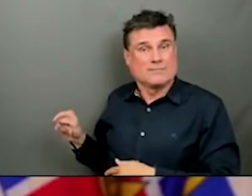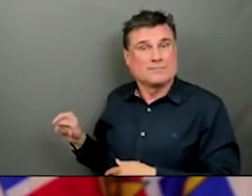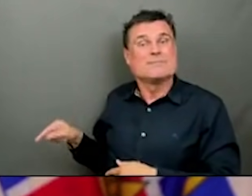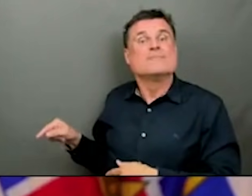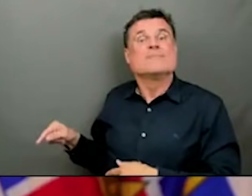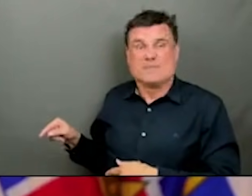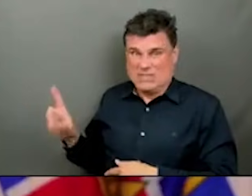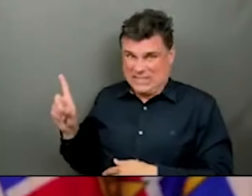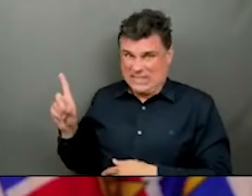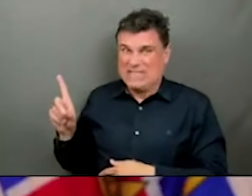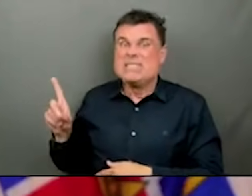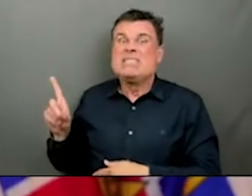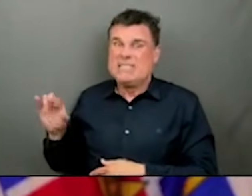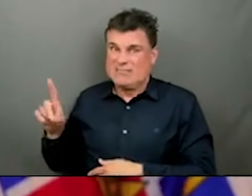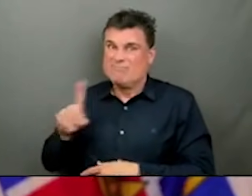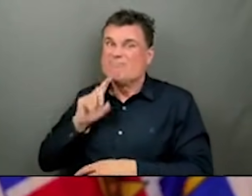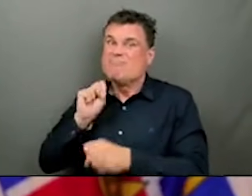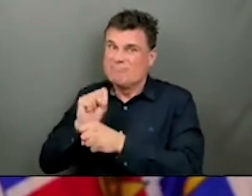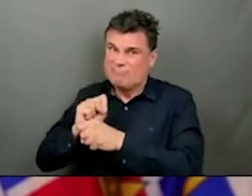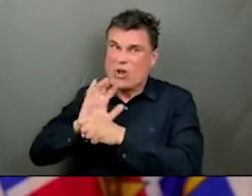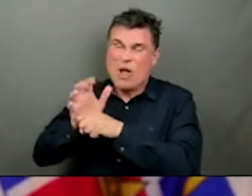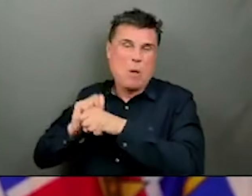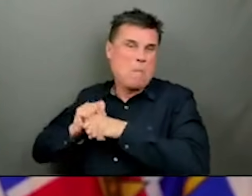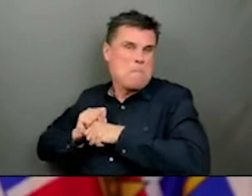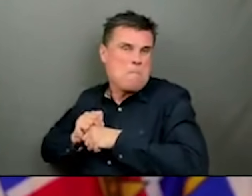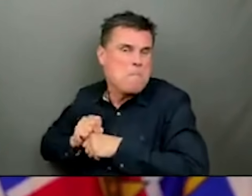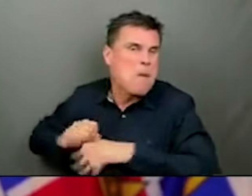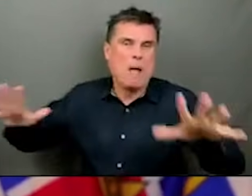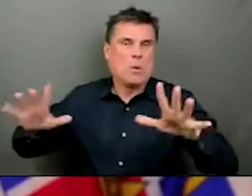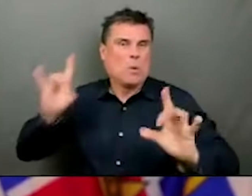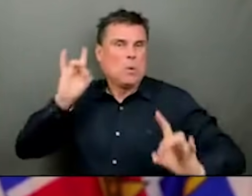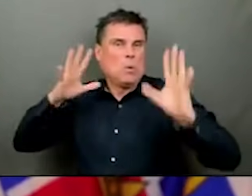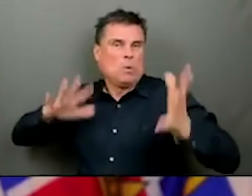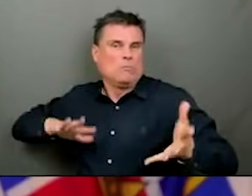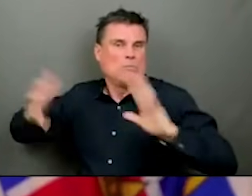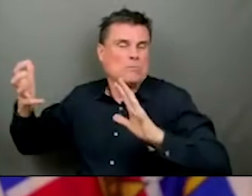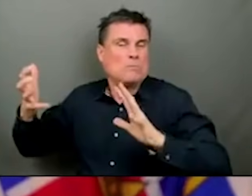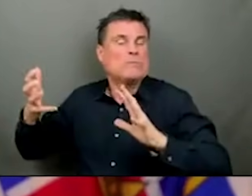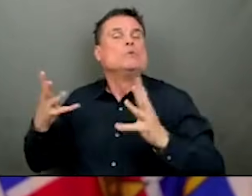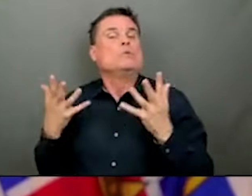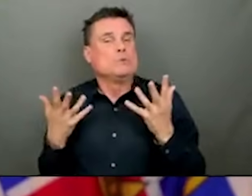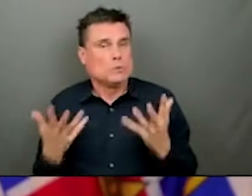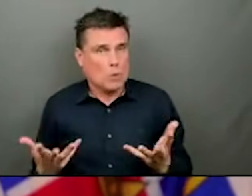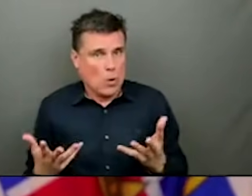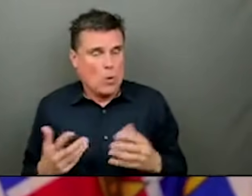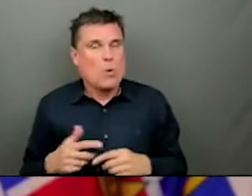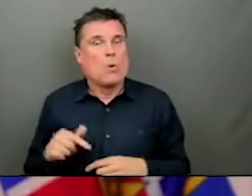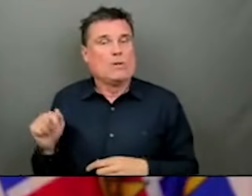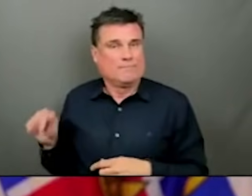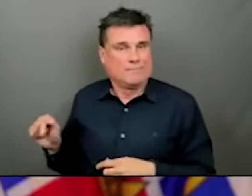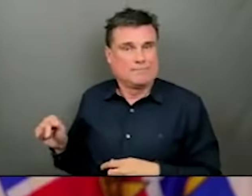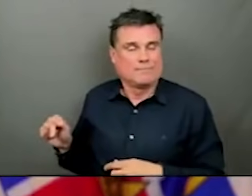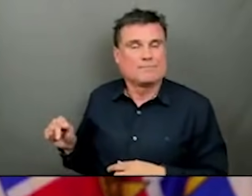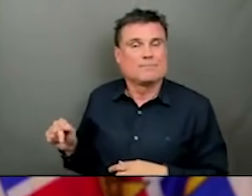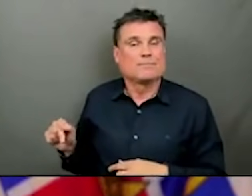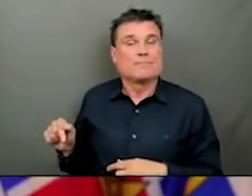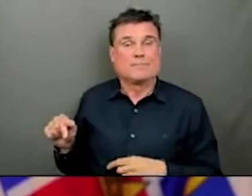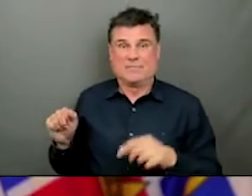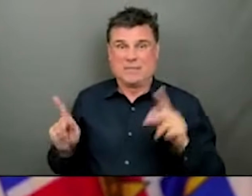some hotspots. We've seen the same thing happen in Israel, where they had very high rates of